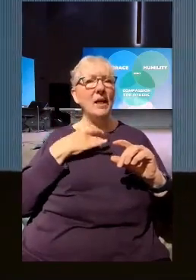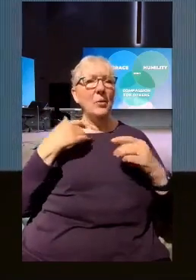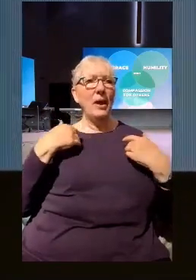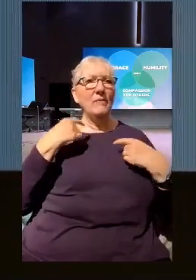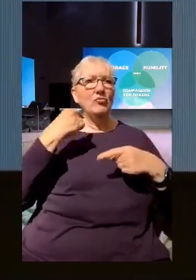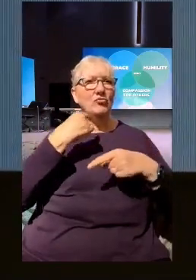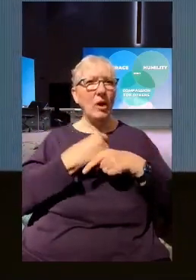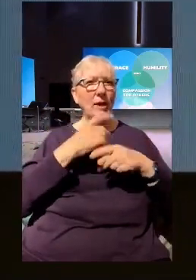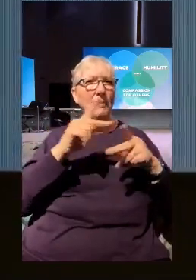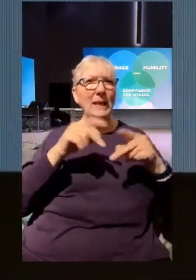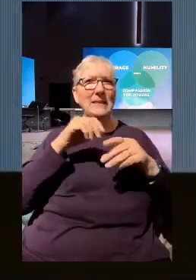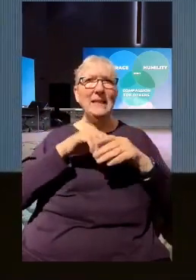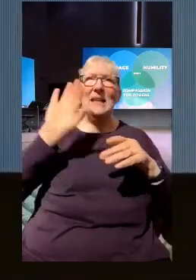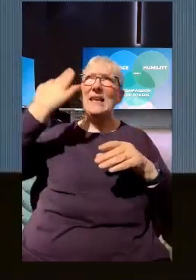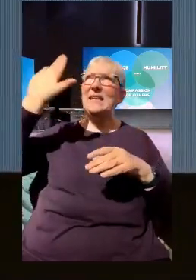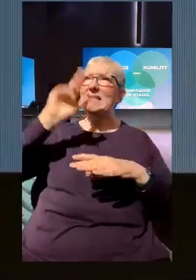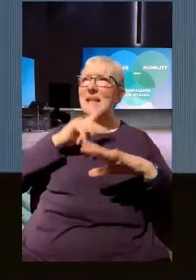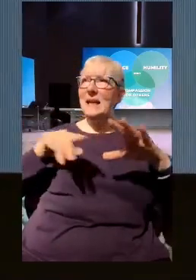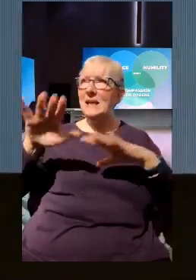kingdom.